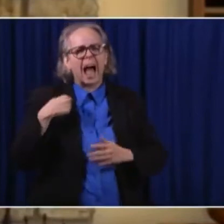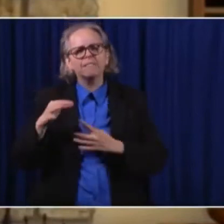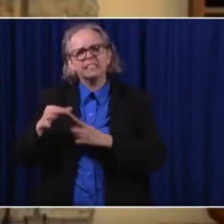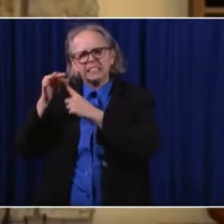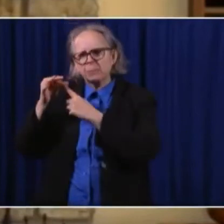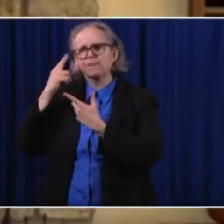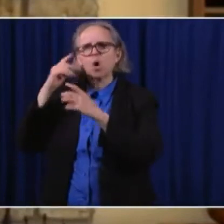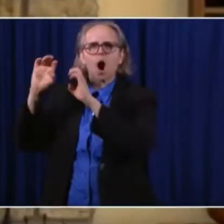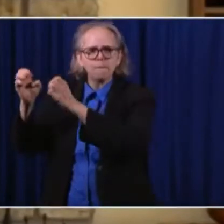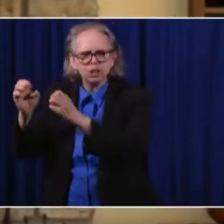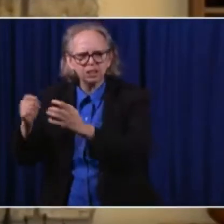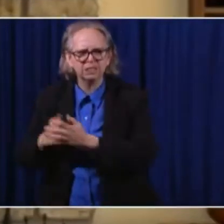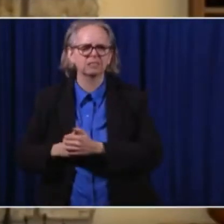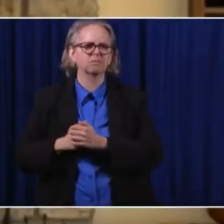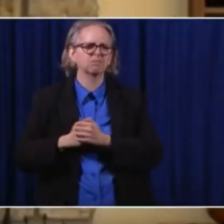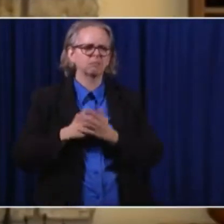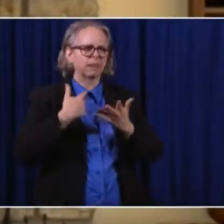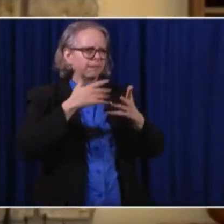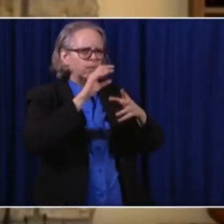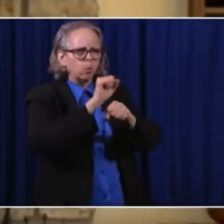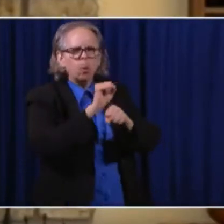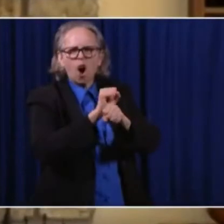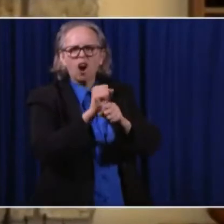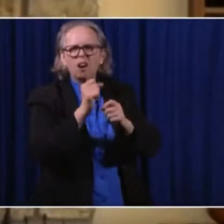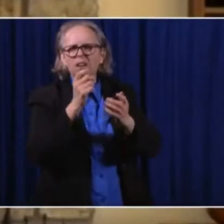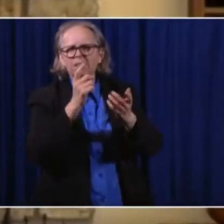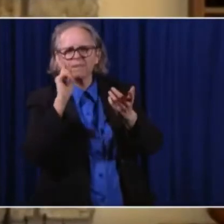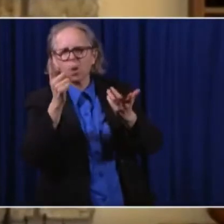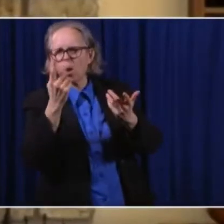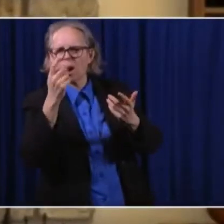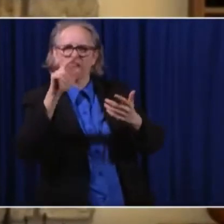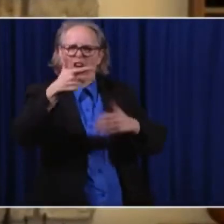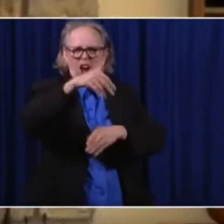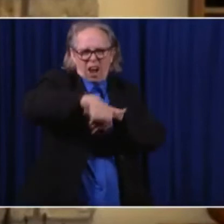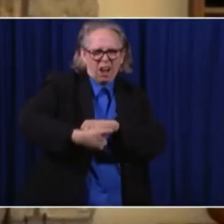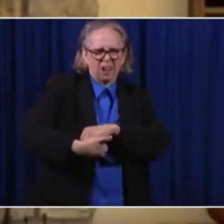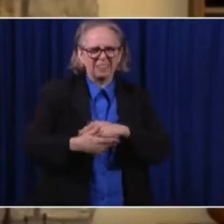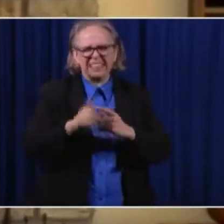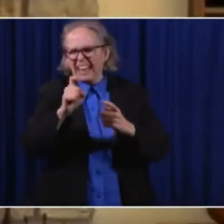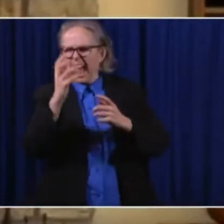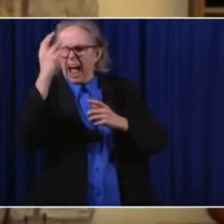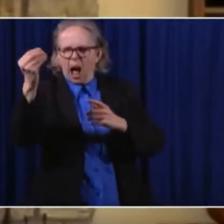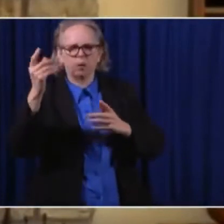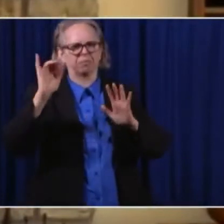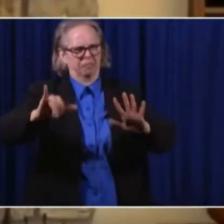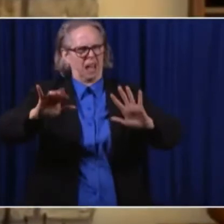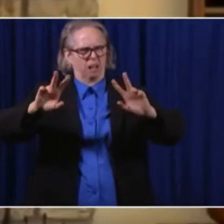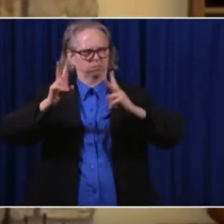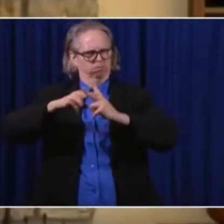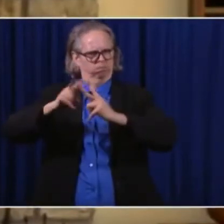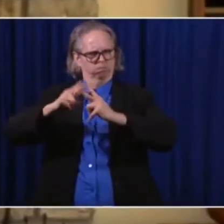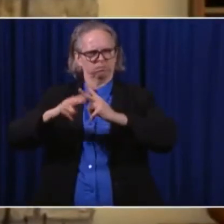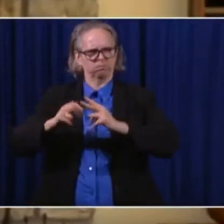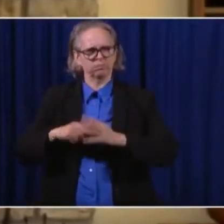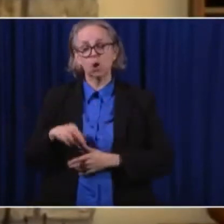and they're basically common sense exceptions. As far as retail,